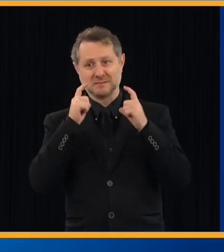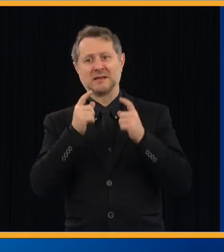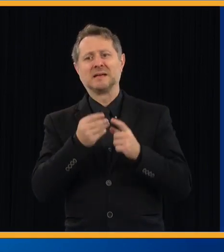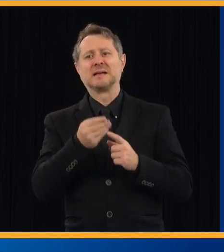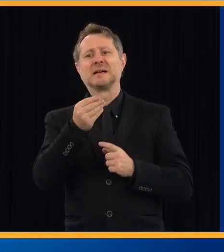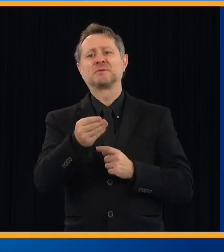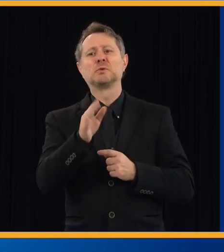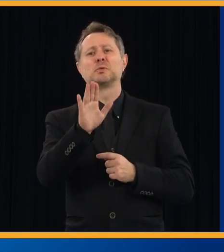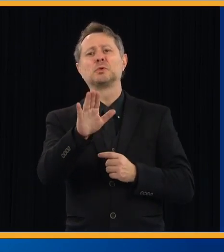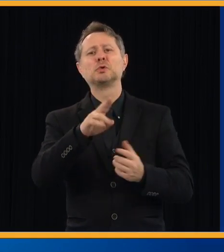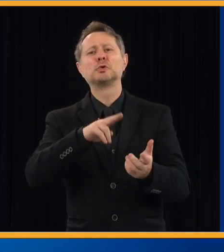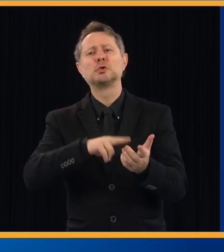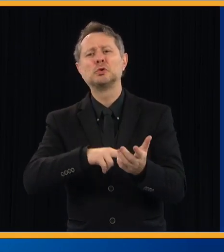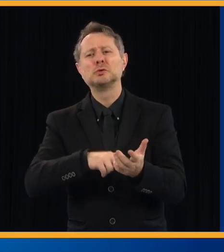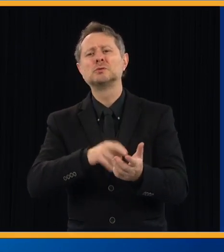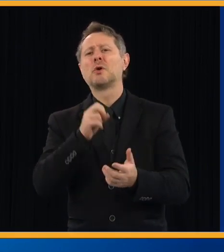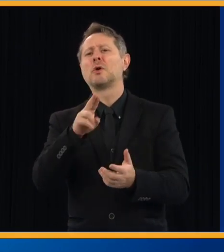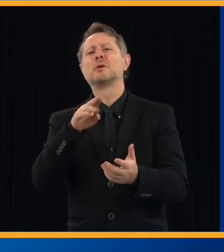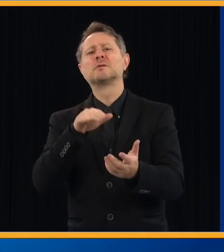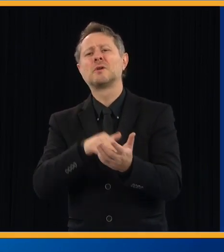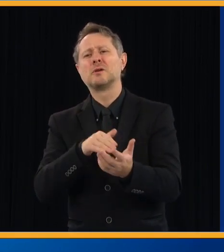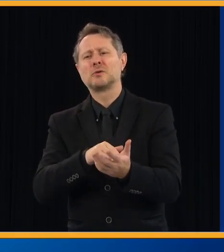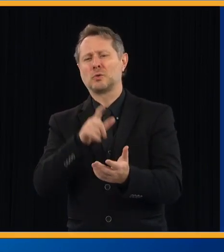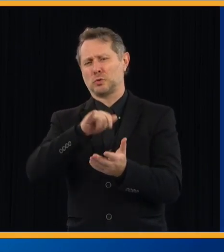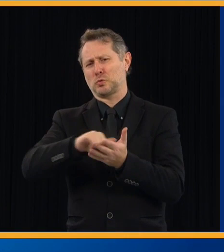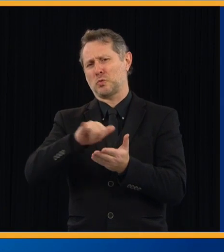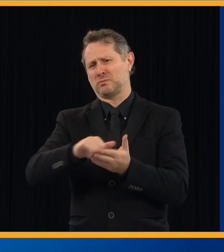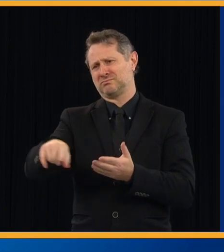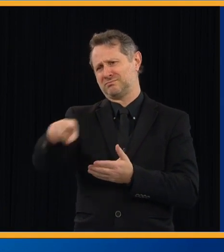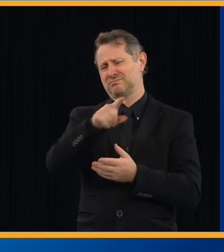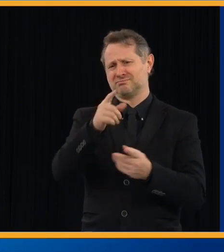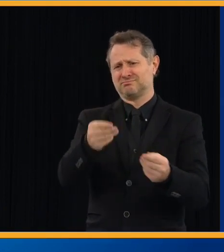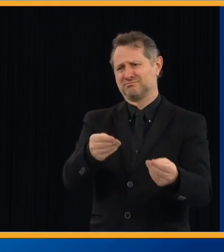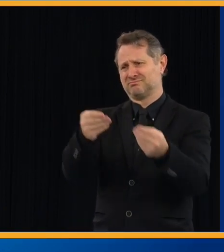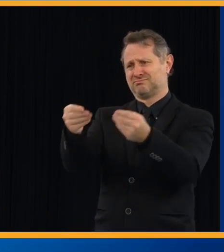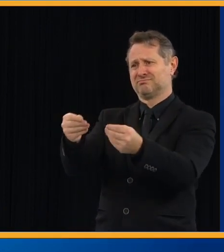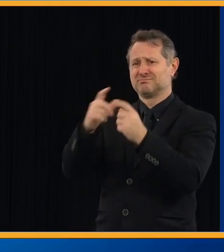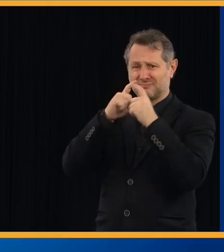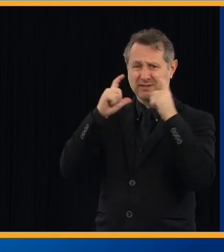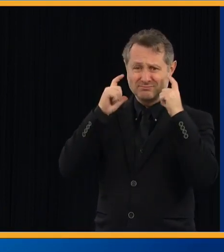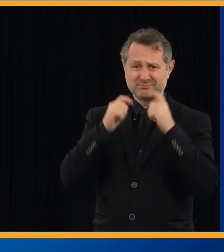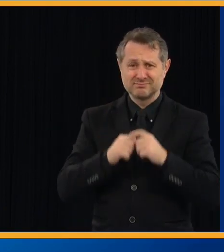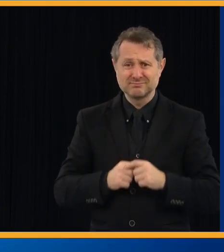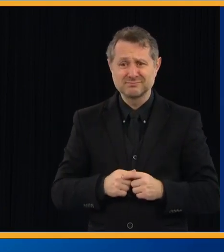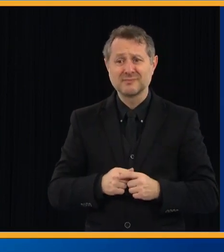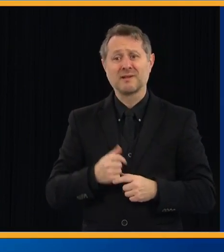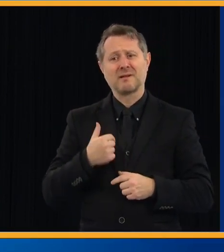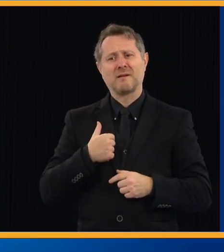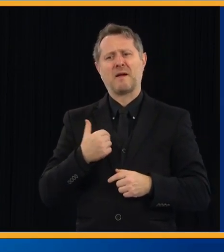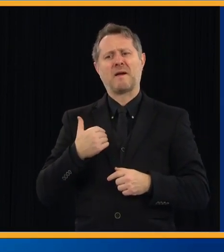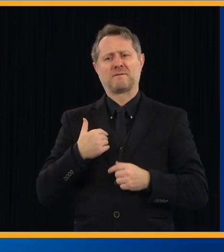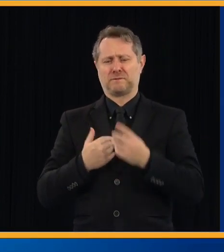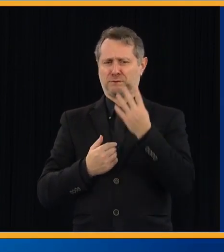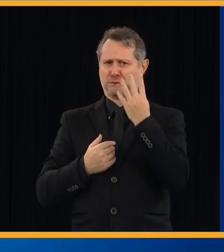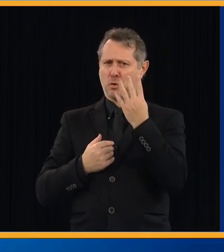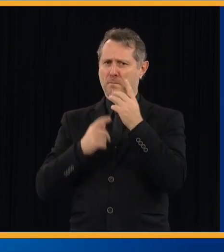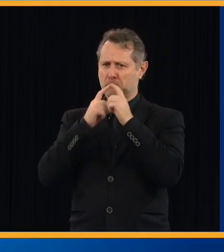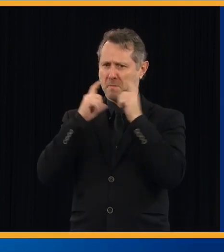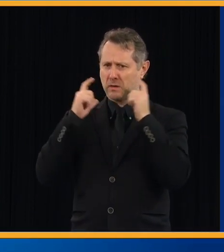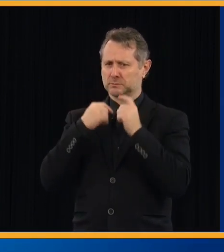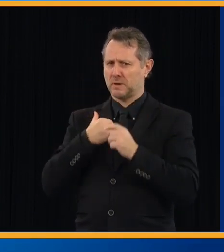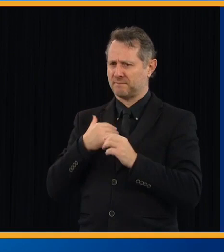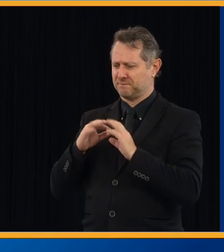nurse or doctor in your state? I have kept 4 masks for my immediate